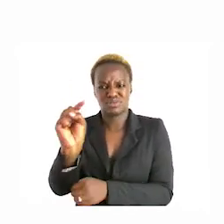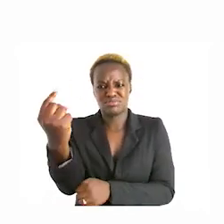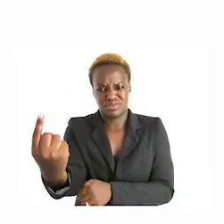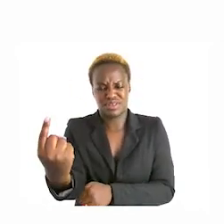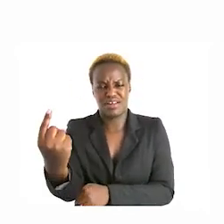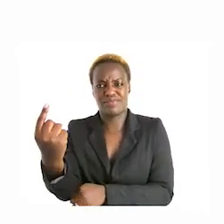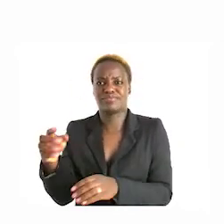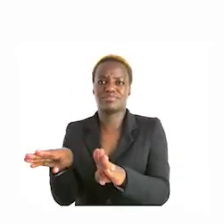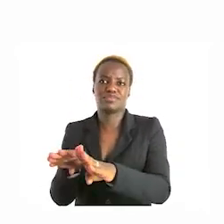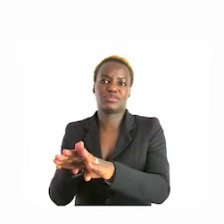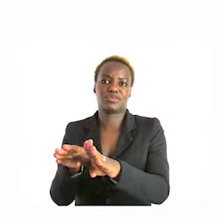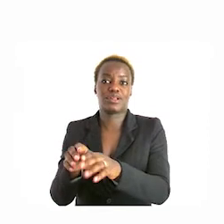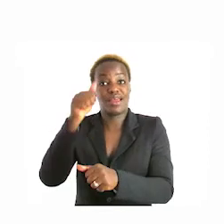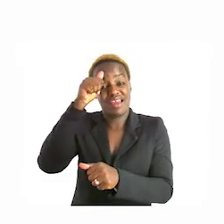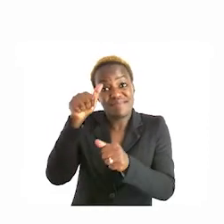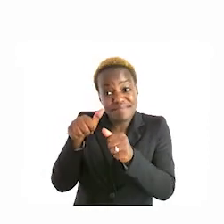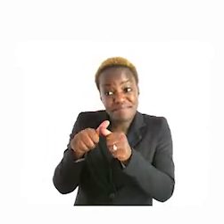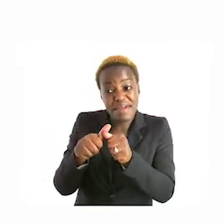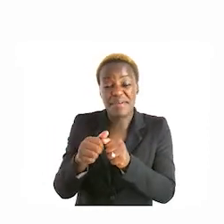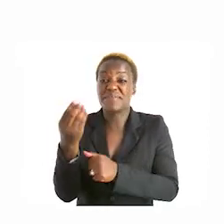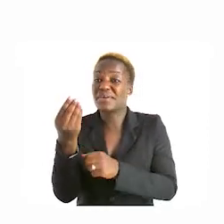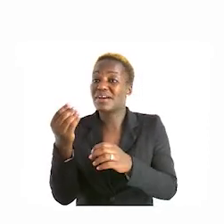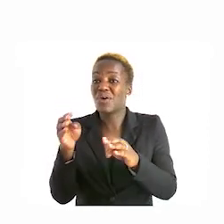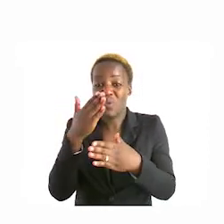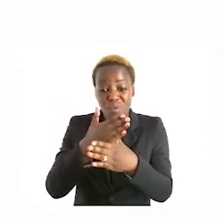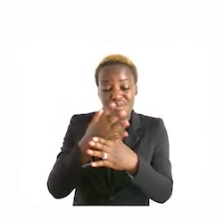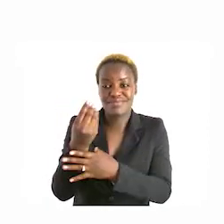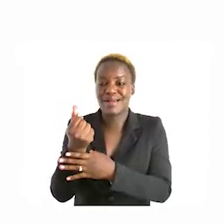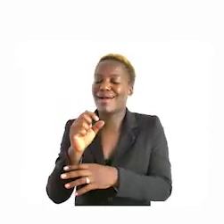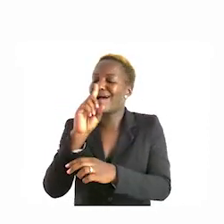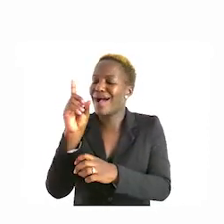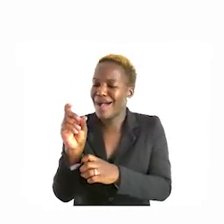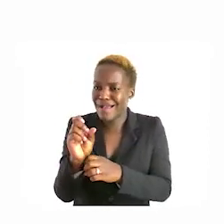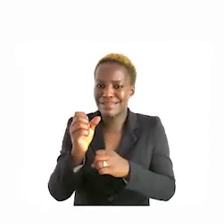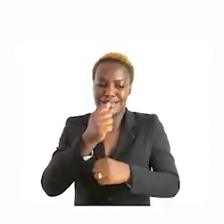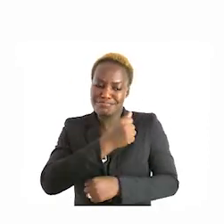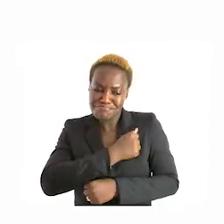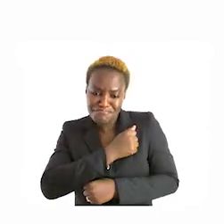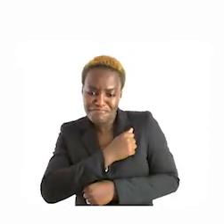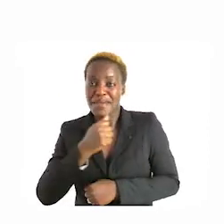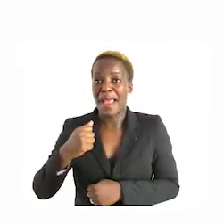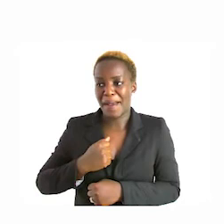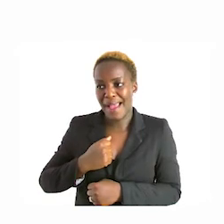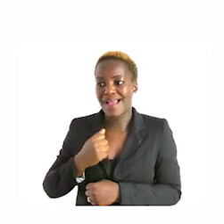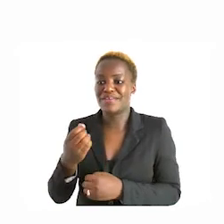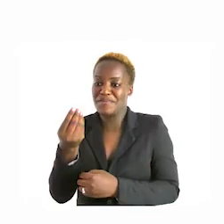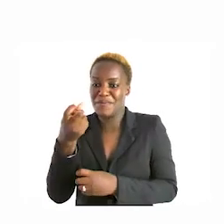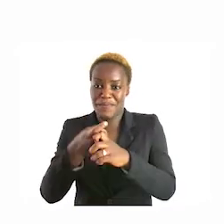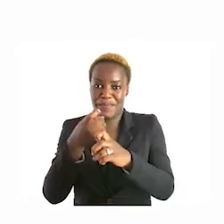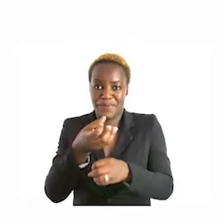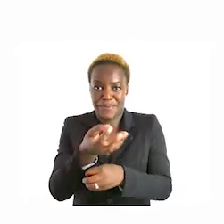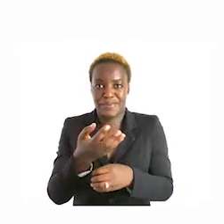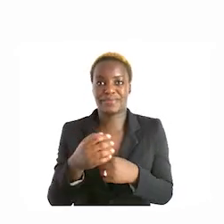own. And remember, when you are dealing with money, ask for mommy and daddy to give you some coins to play with, all right?